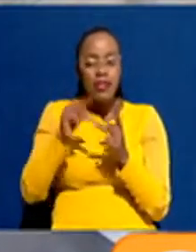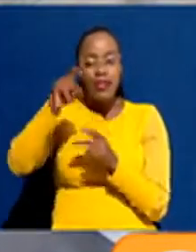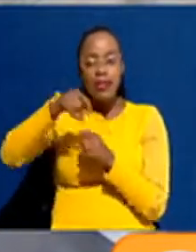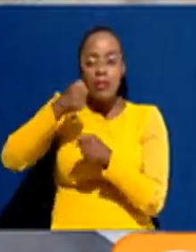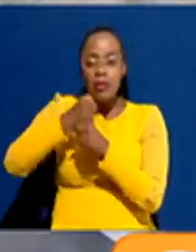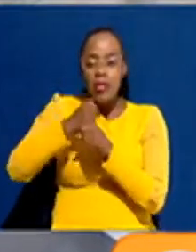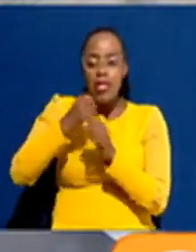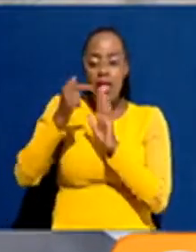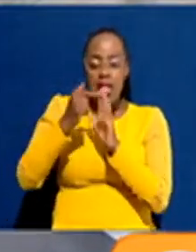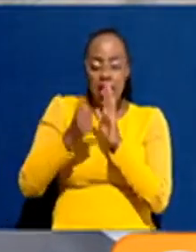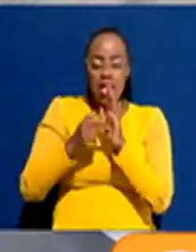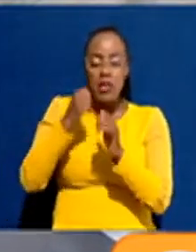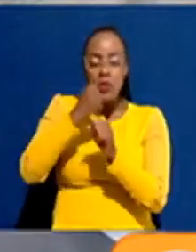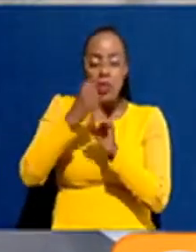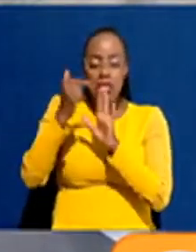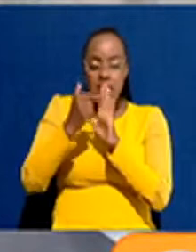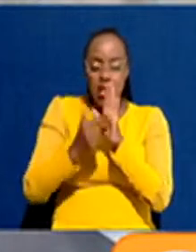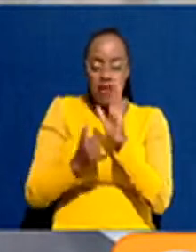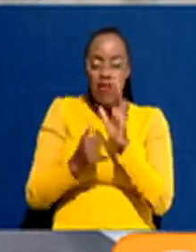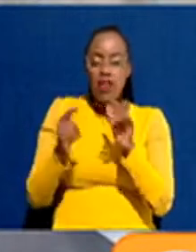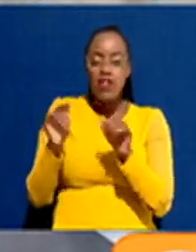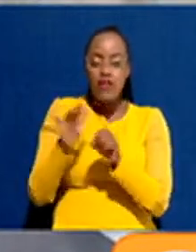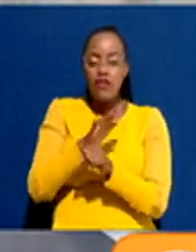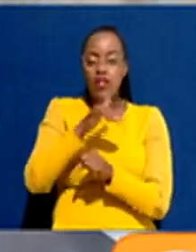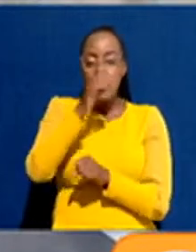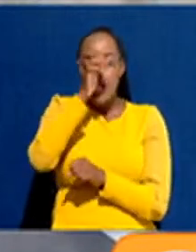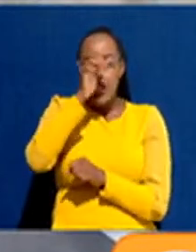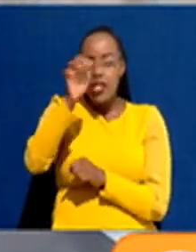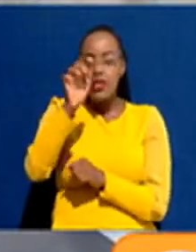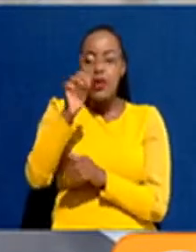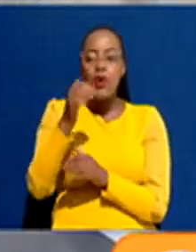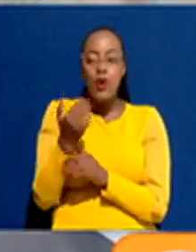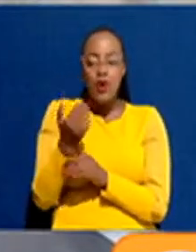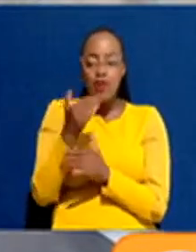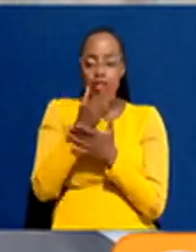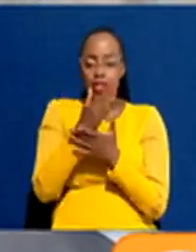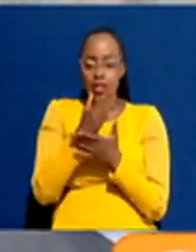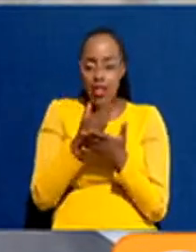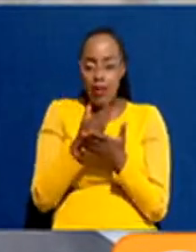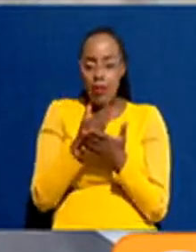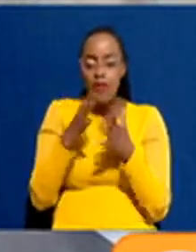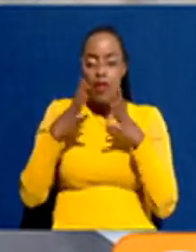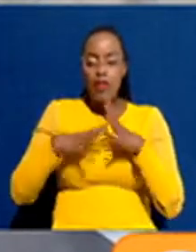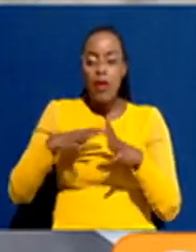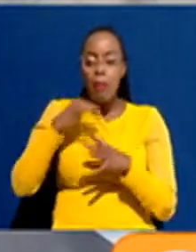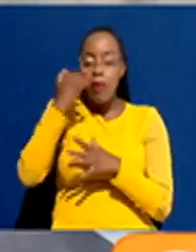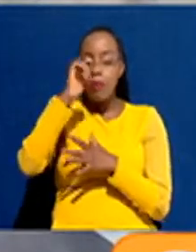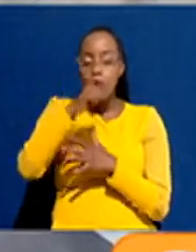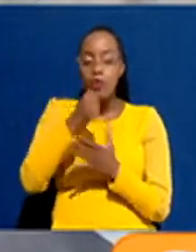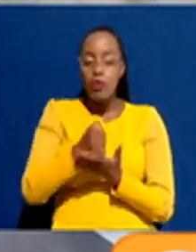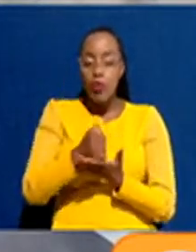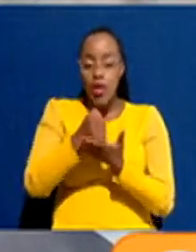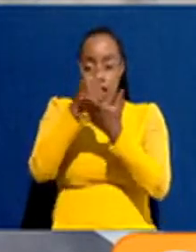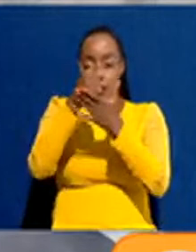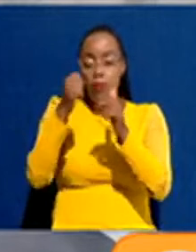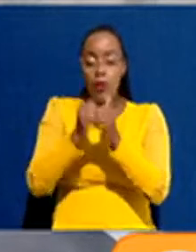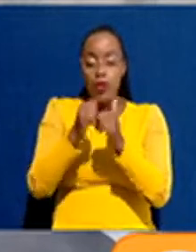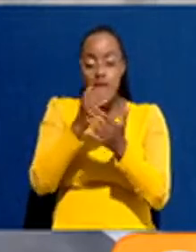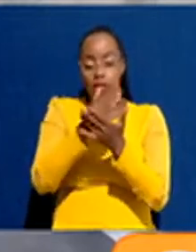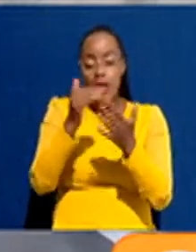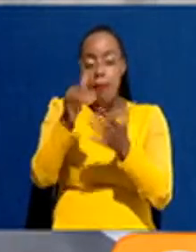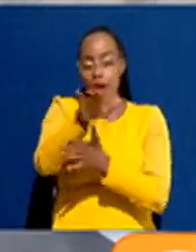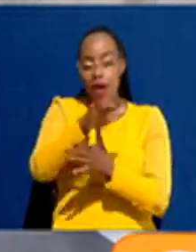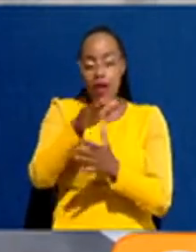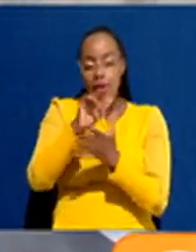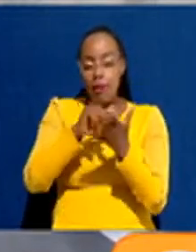this, you should be doing that, and totally ignore some of the people who can be helping in some areas. So